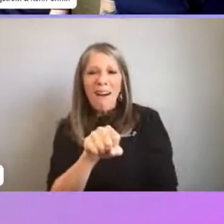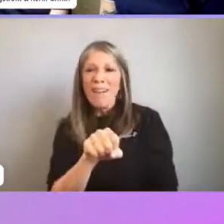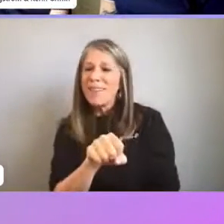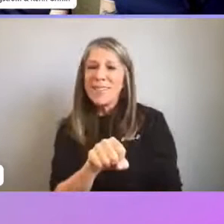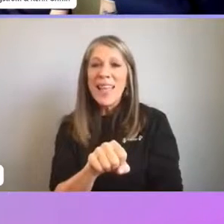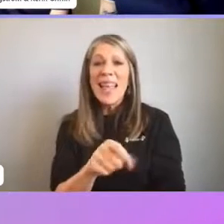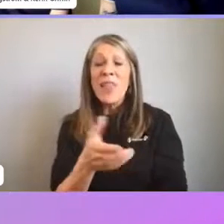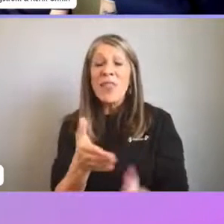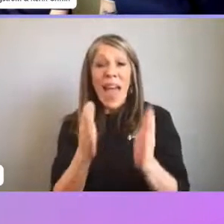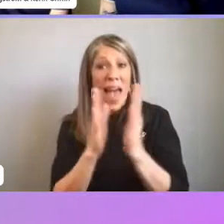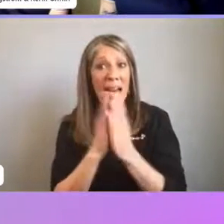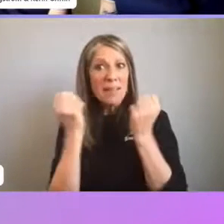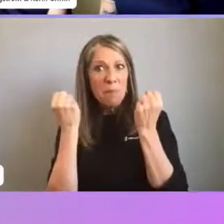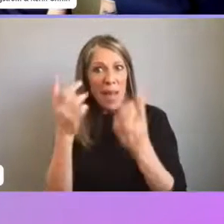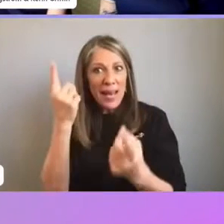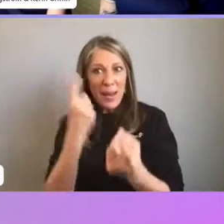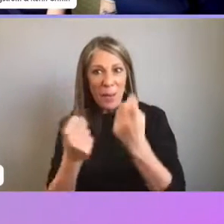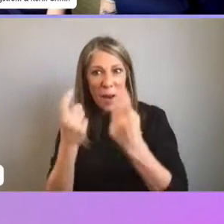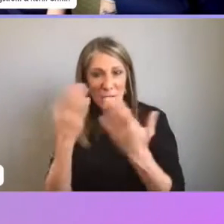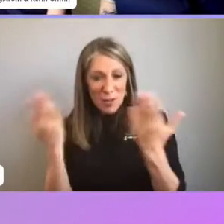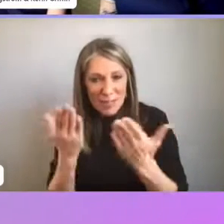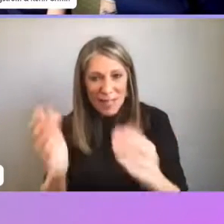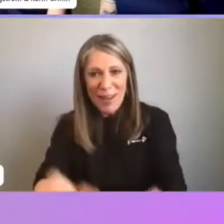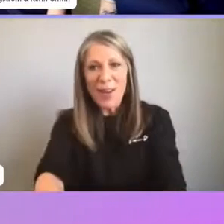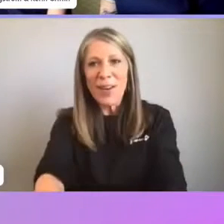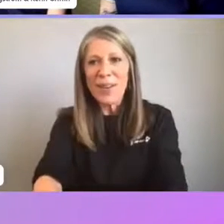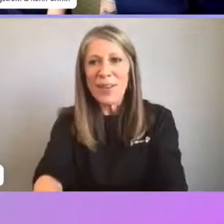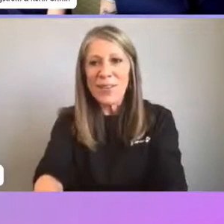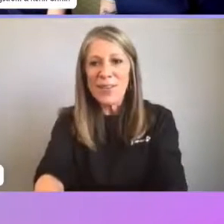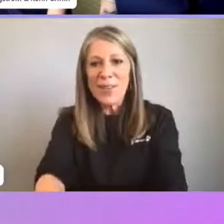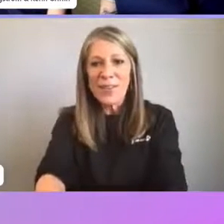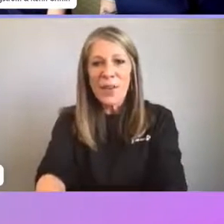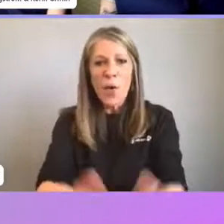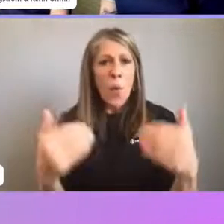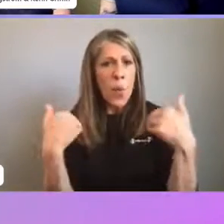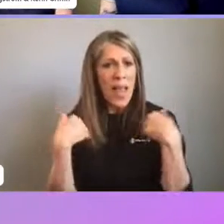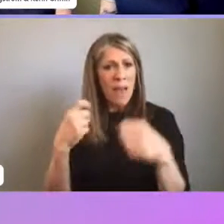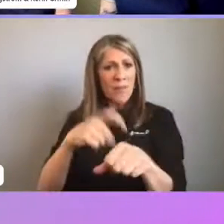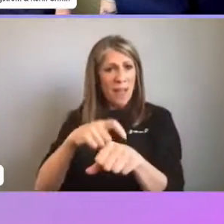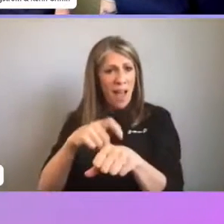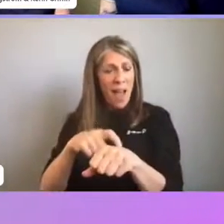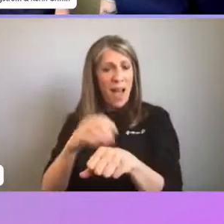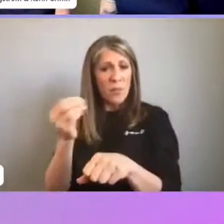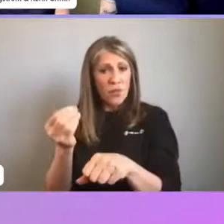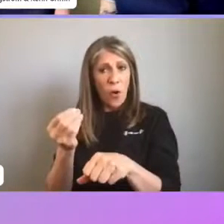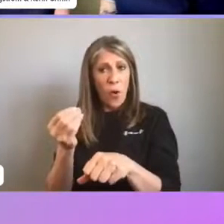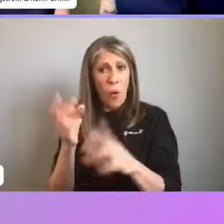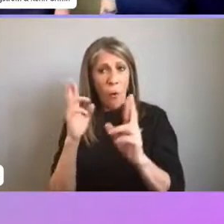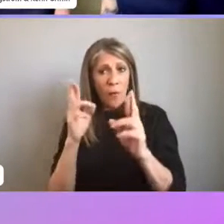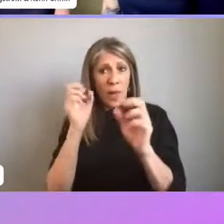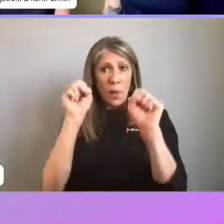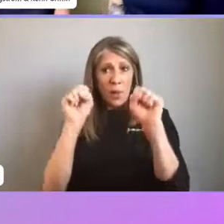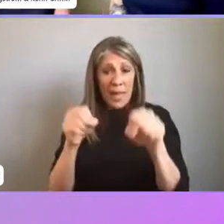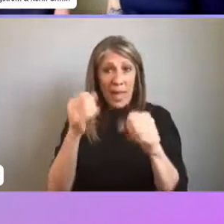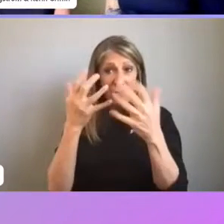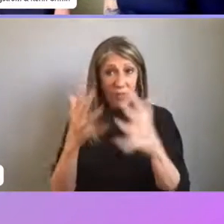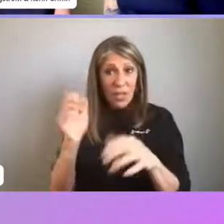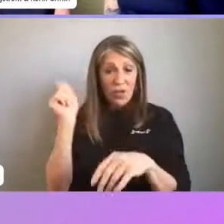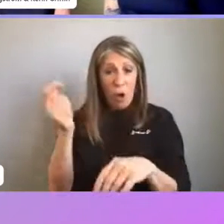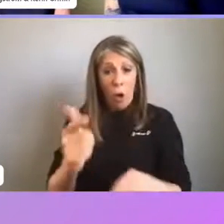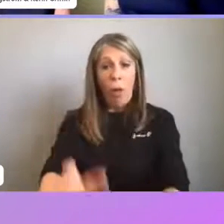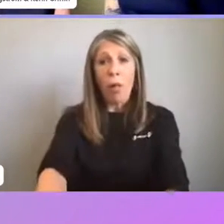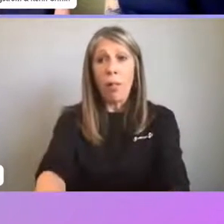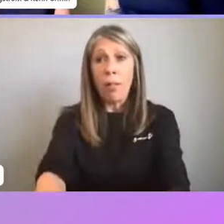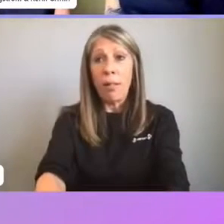actually asked quite a lot of questions here. So we have plenty of time here, so hopefully we can get through them all before the end of the